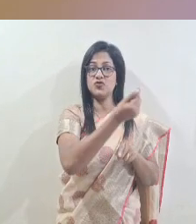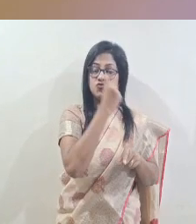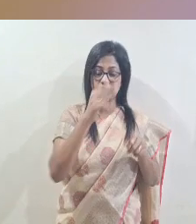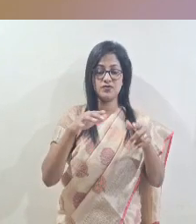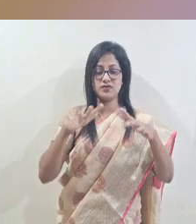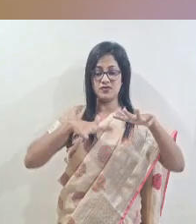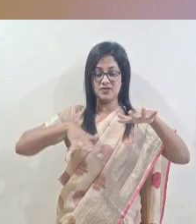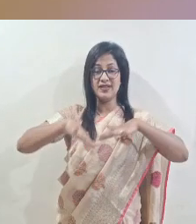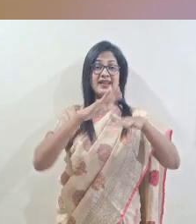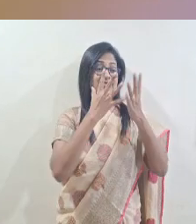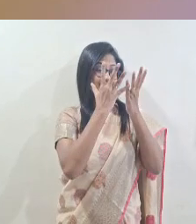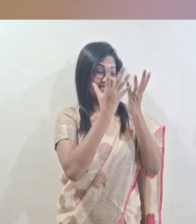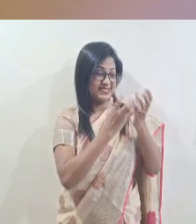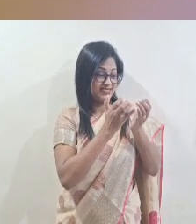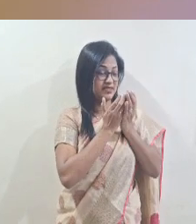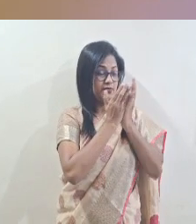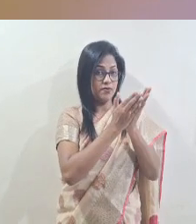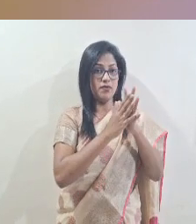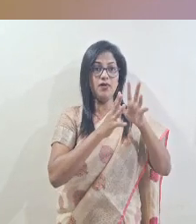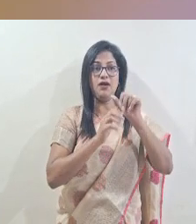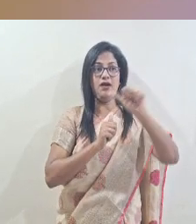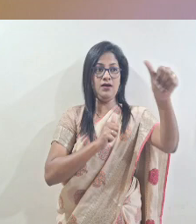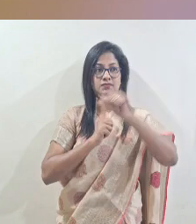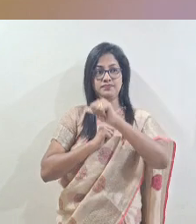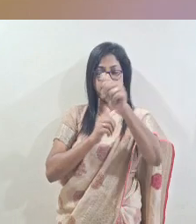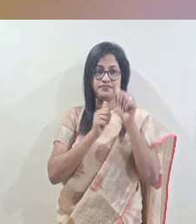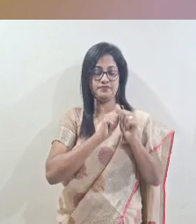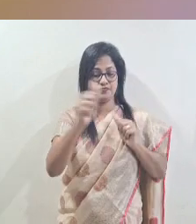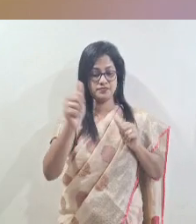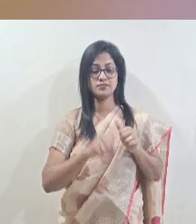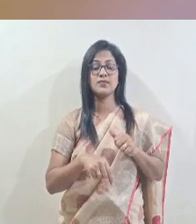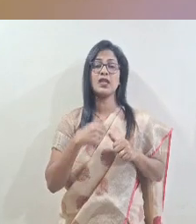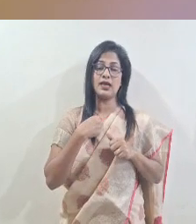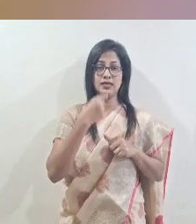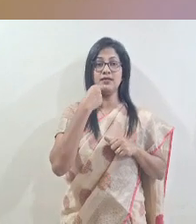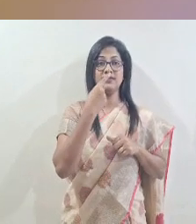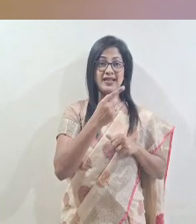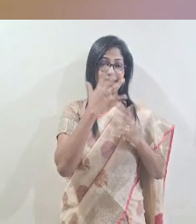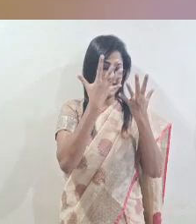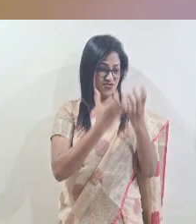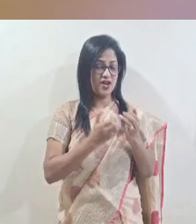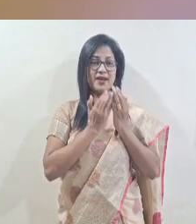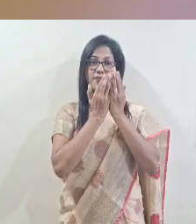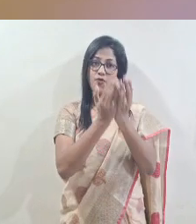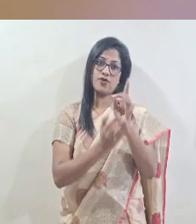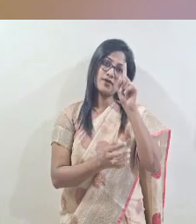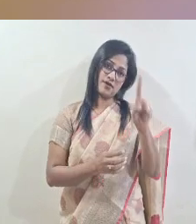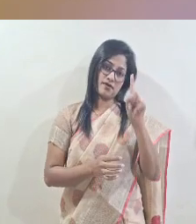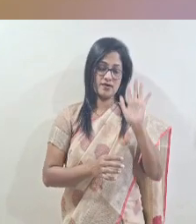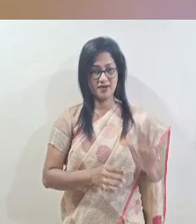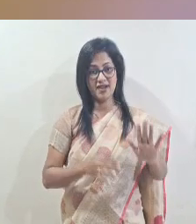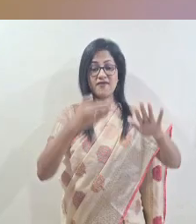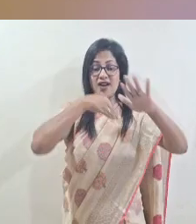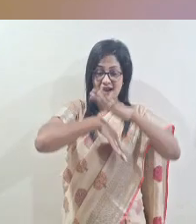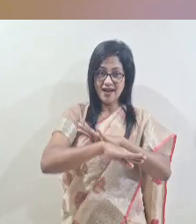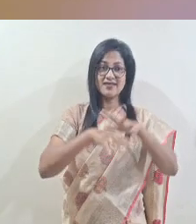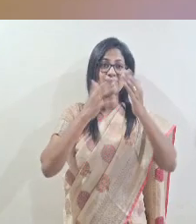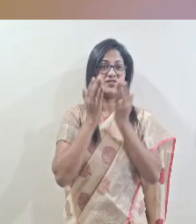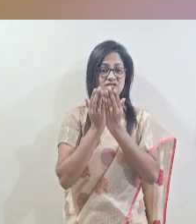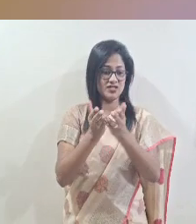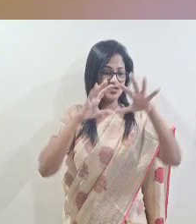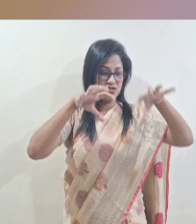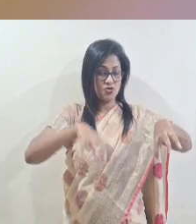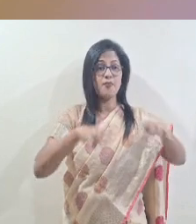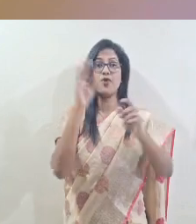the existing dry port and ICD's location, because already there is one dry port and 2 inland container depots are present